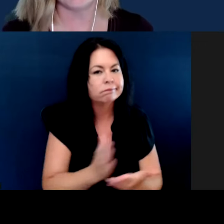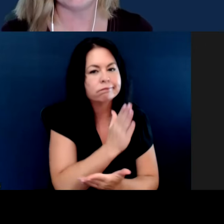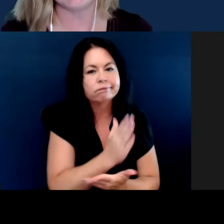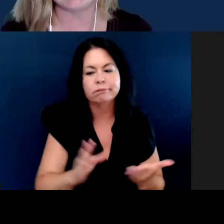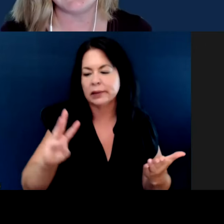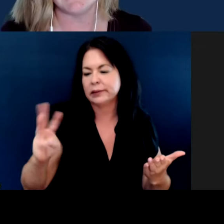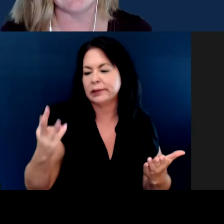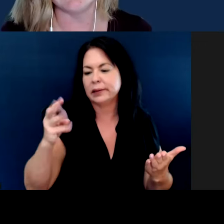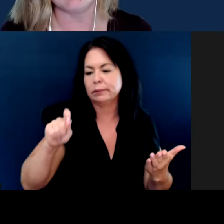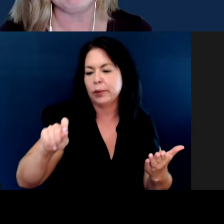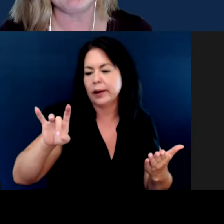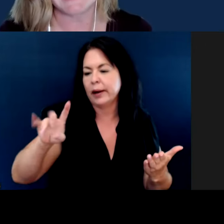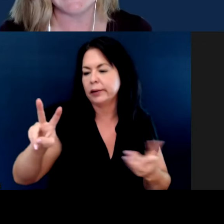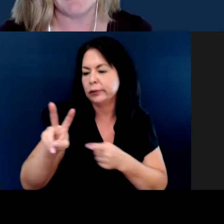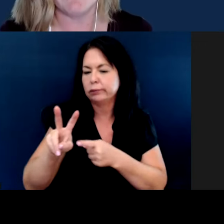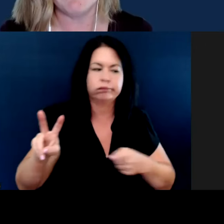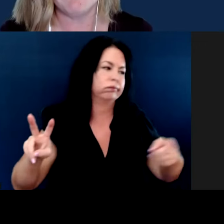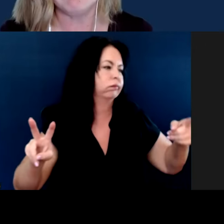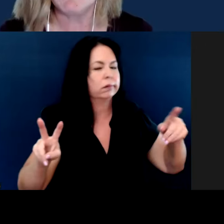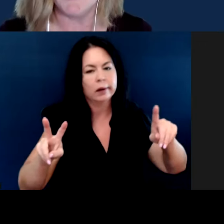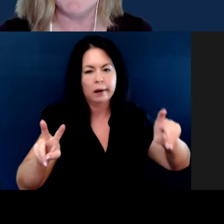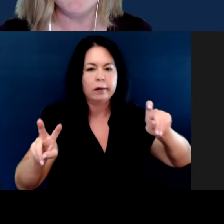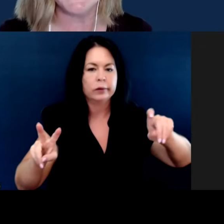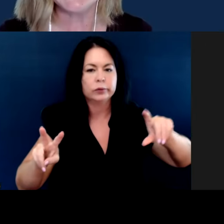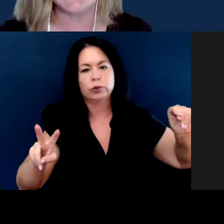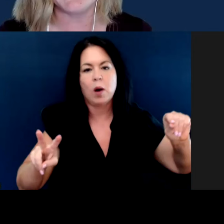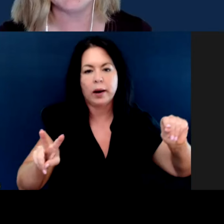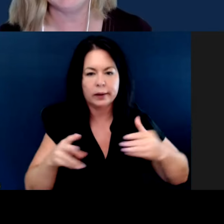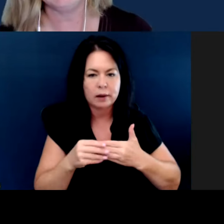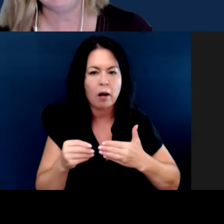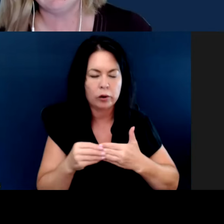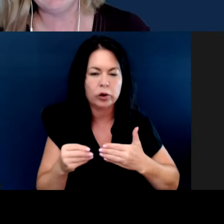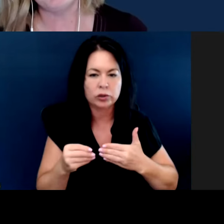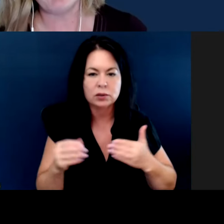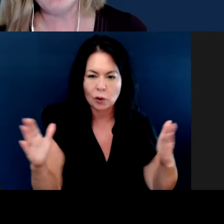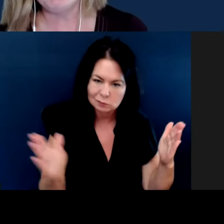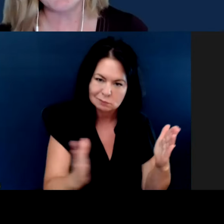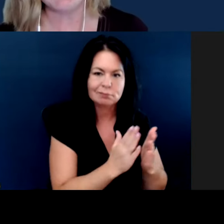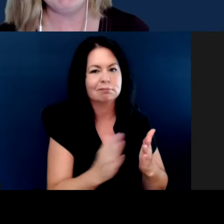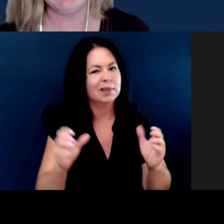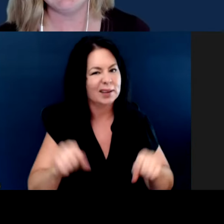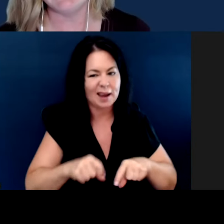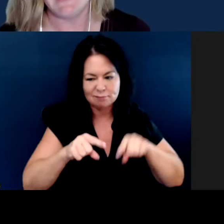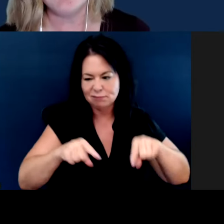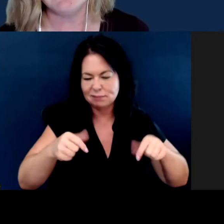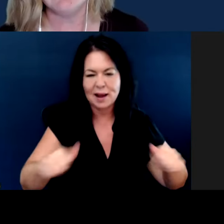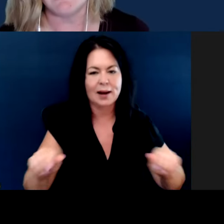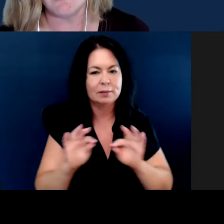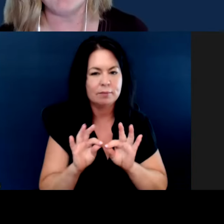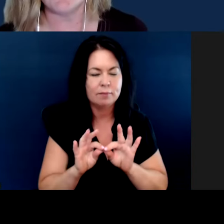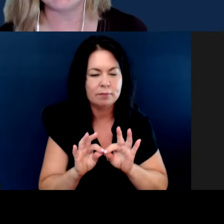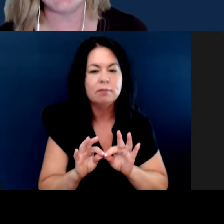over $116. So quite a bit of variance there. All Part D plans, they have